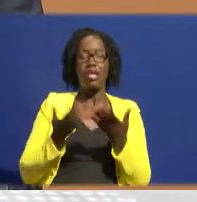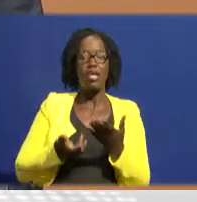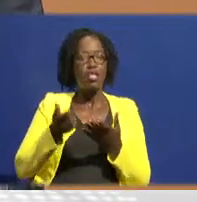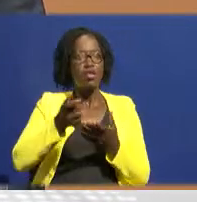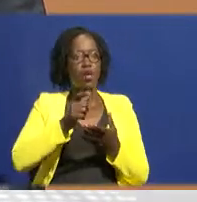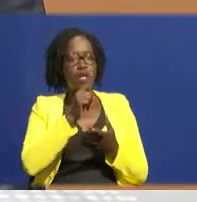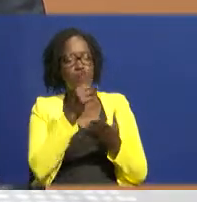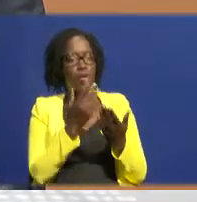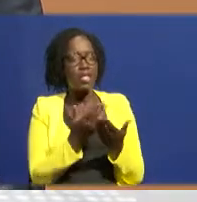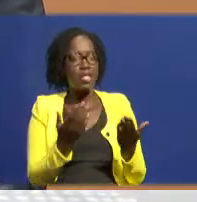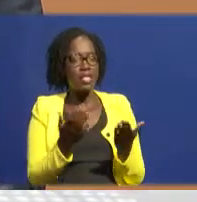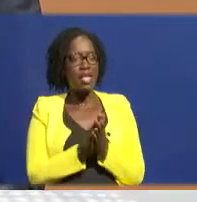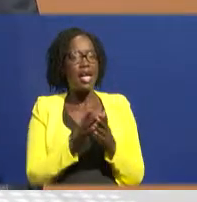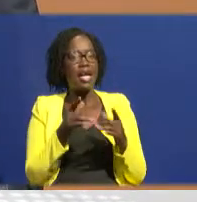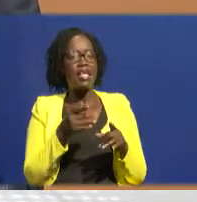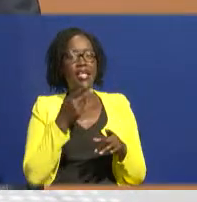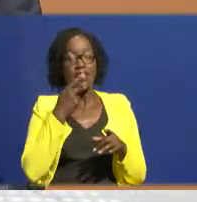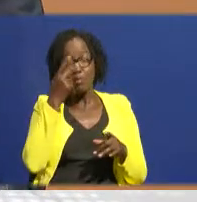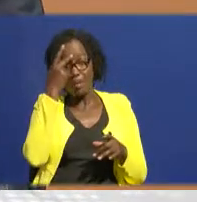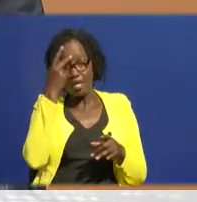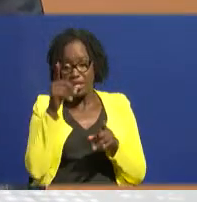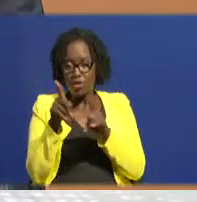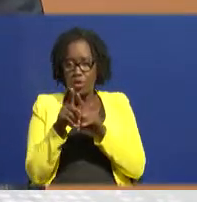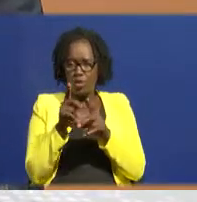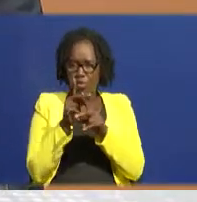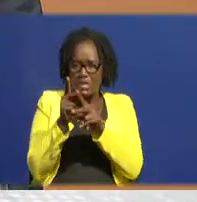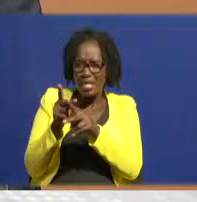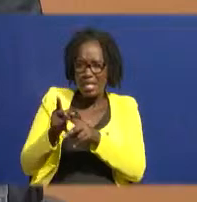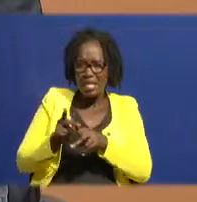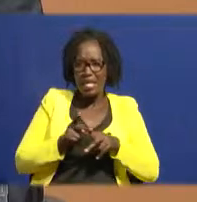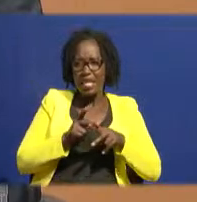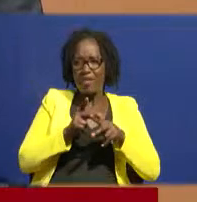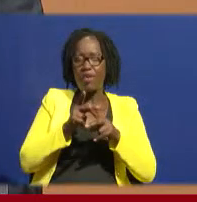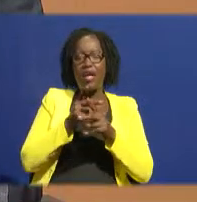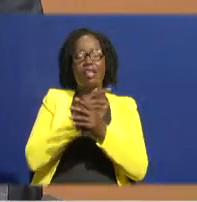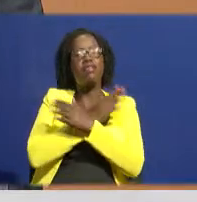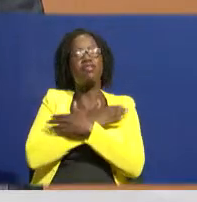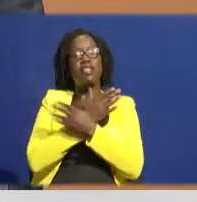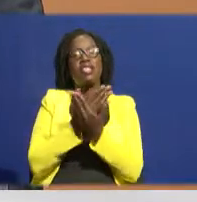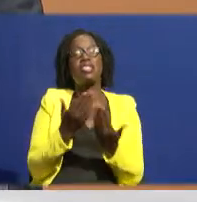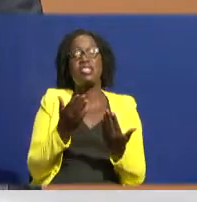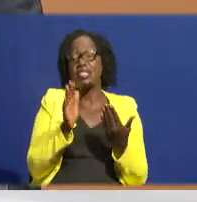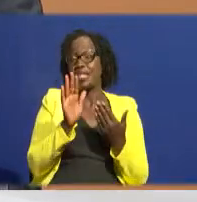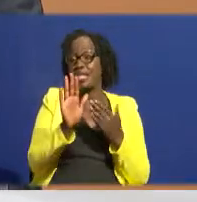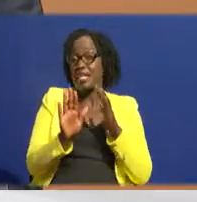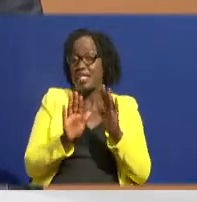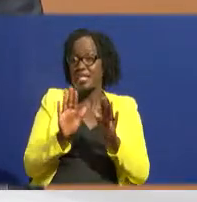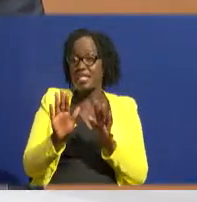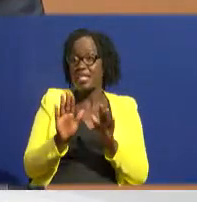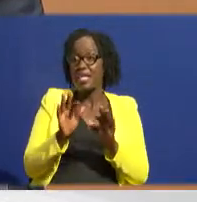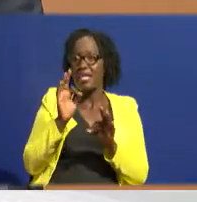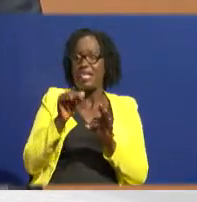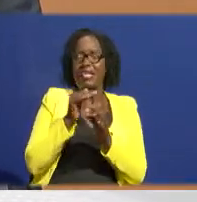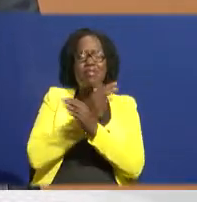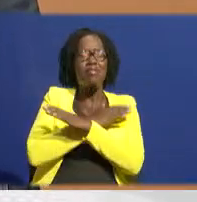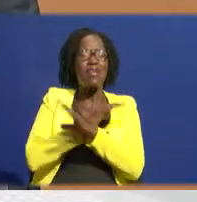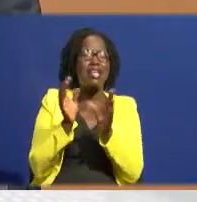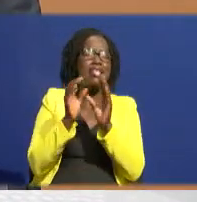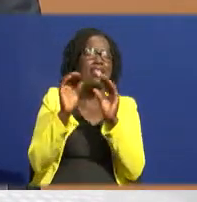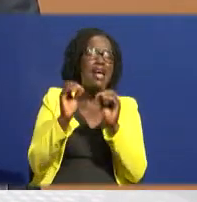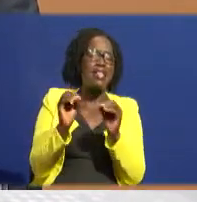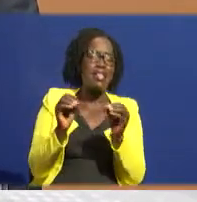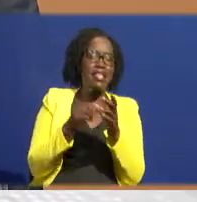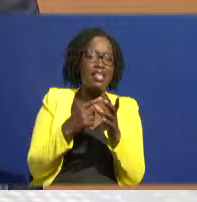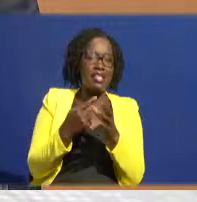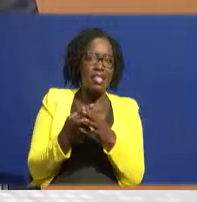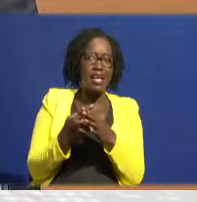one other thing, and let the parents also be very keen in terms of befriending their children. Because if they are not friends, then you